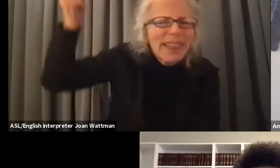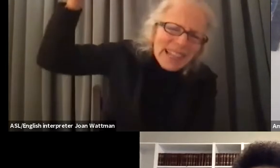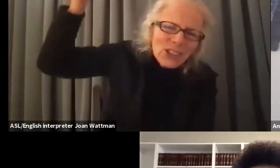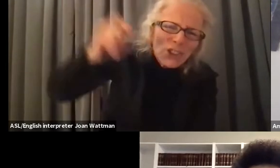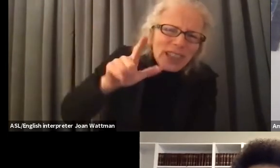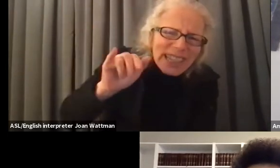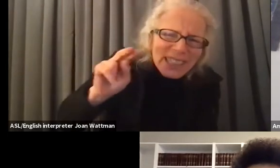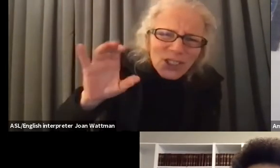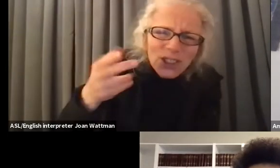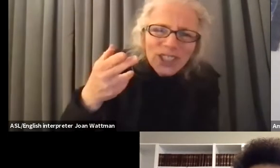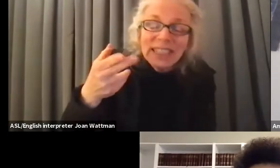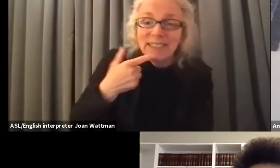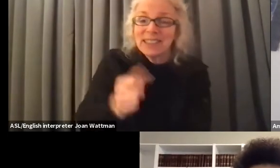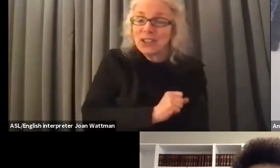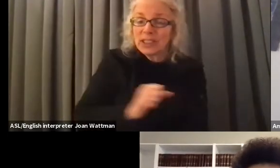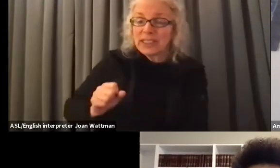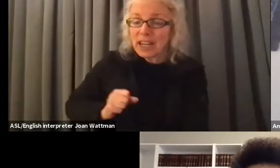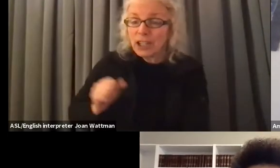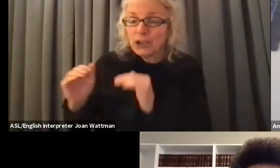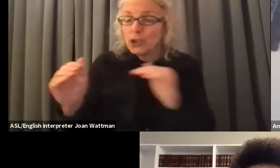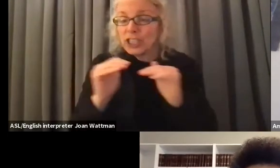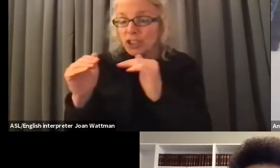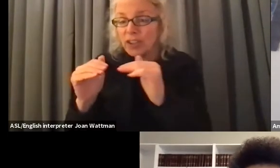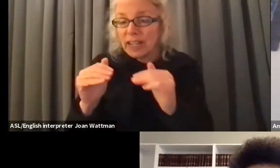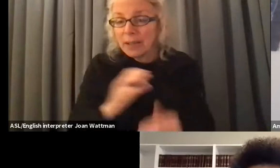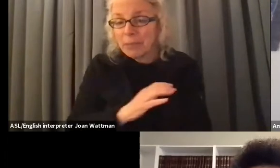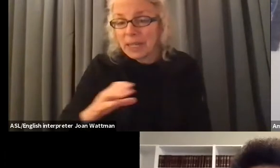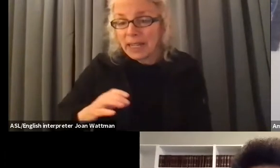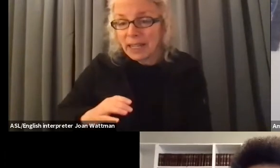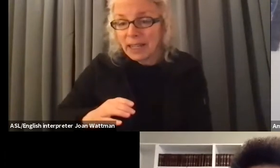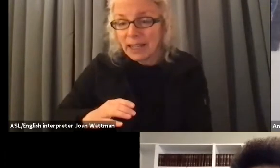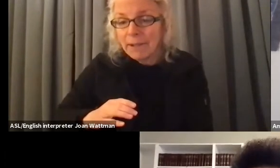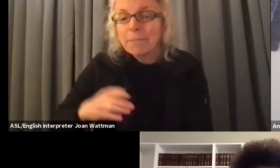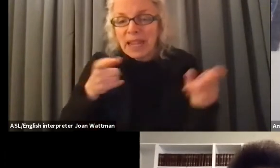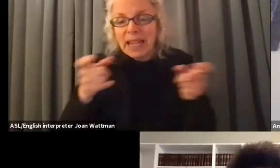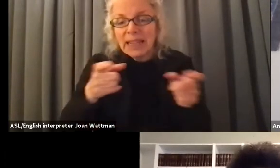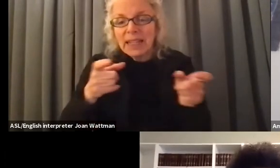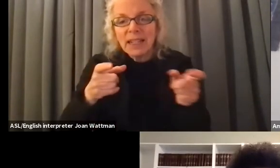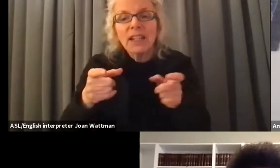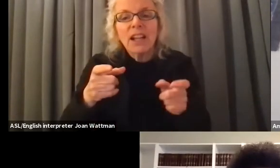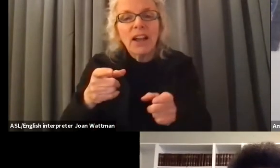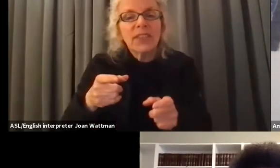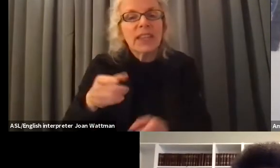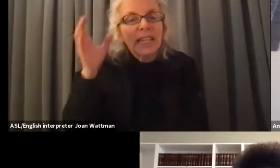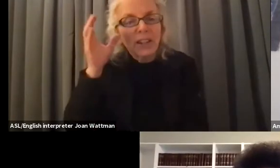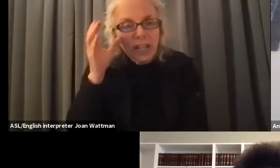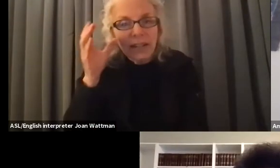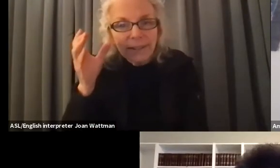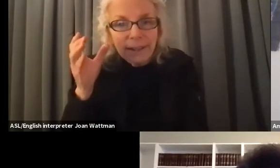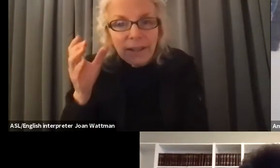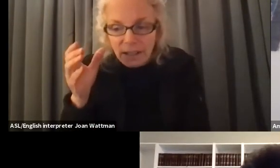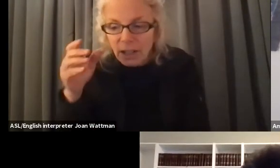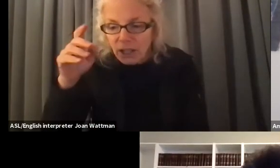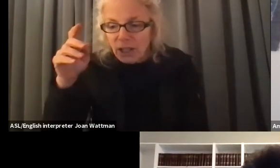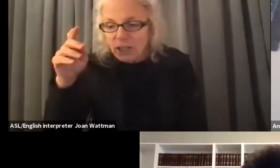the Senate Judiciary Committee's handling of the hearing obscured the historical